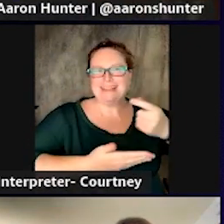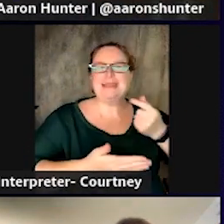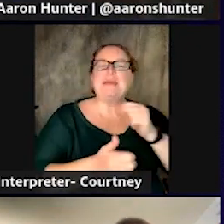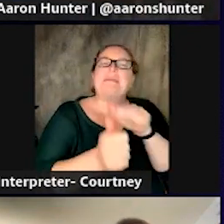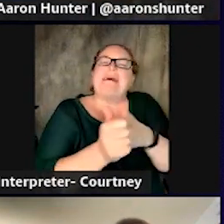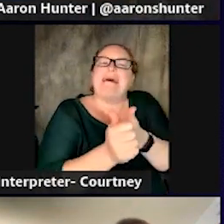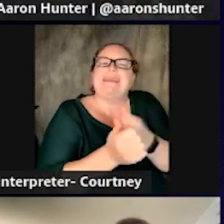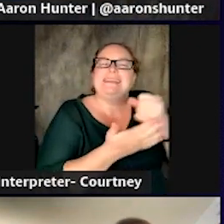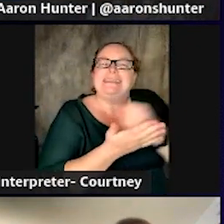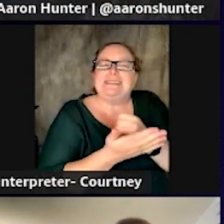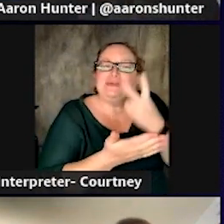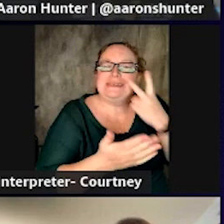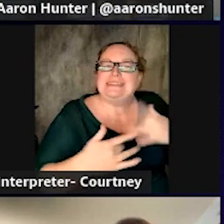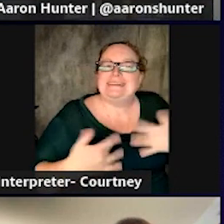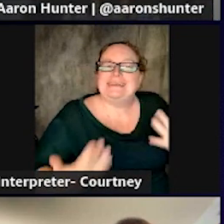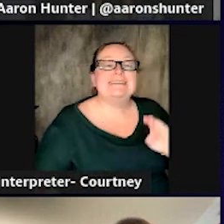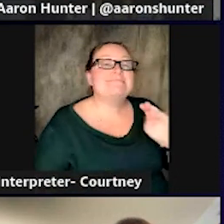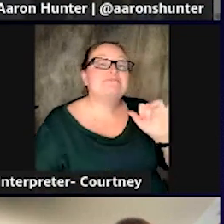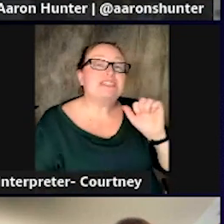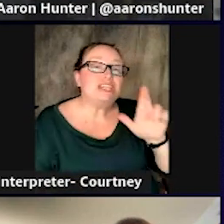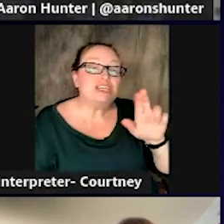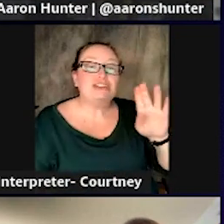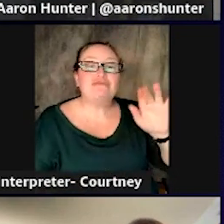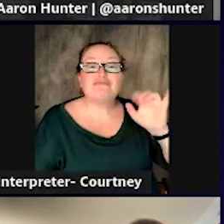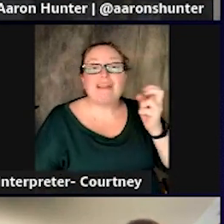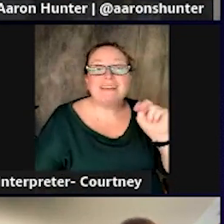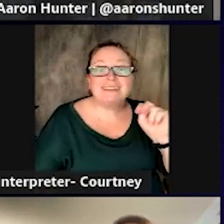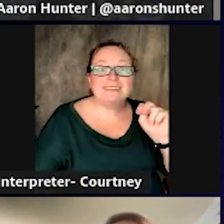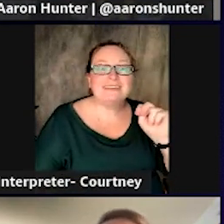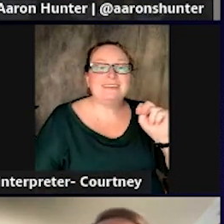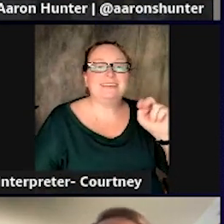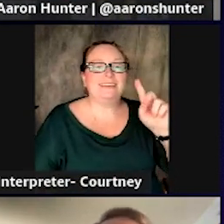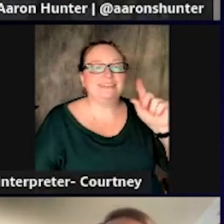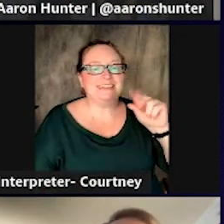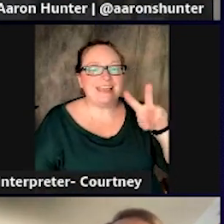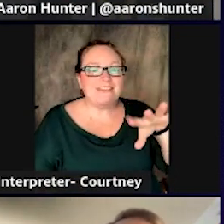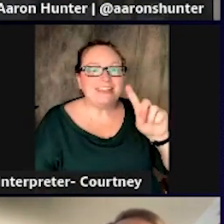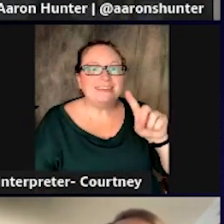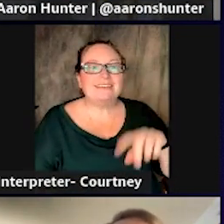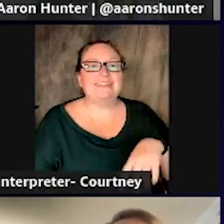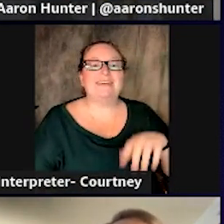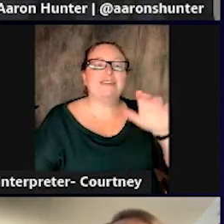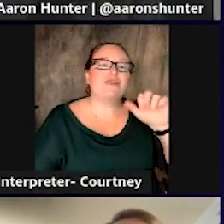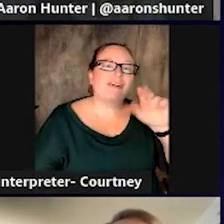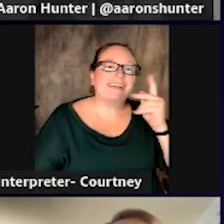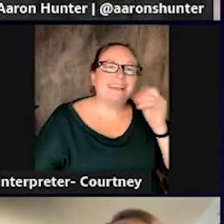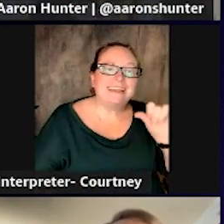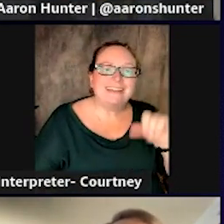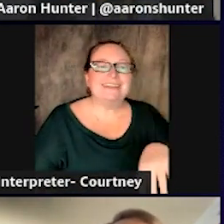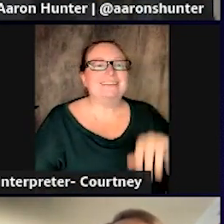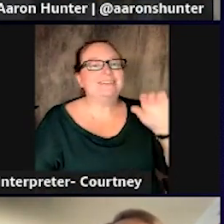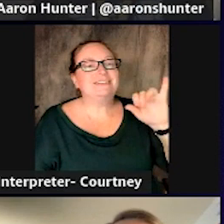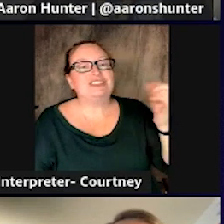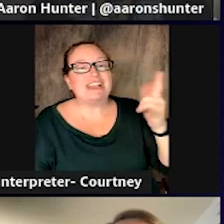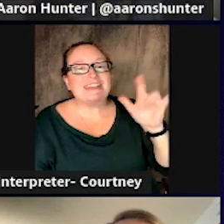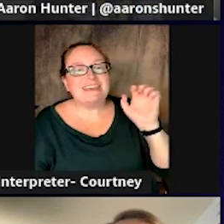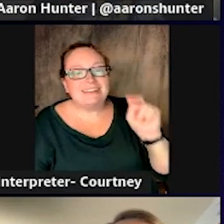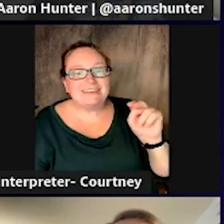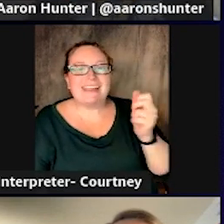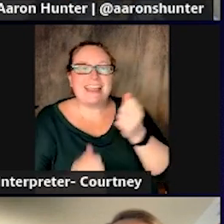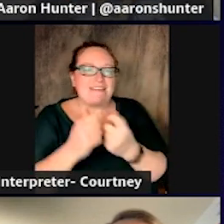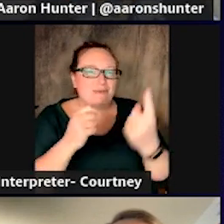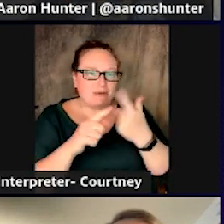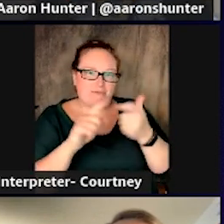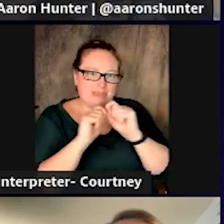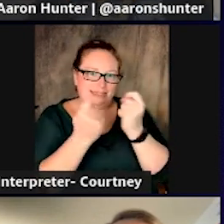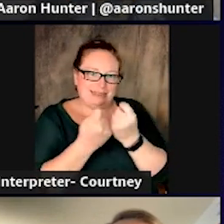But Mahir, Brian, David and Courtney, Jillian, everyone from the team, thank you so much